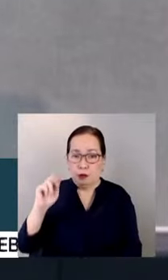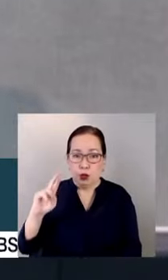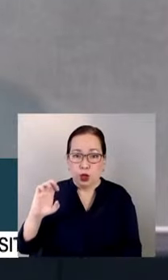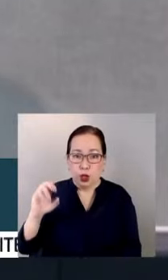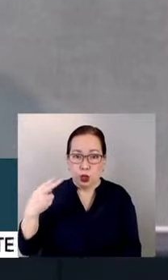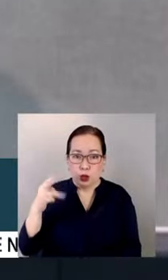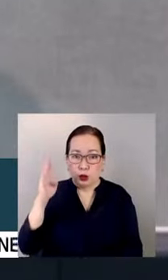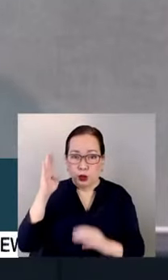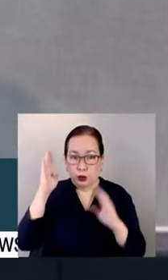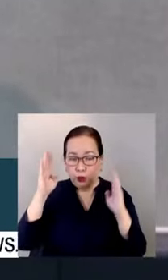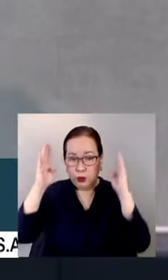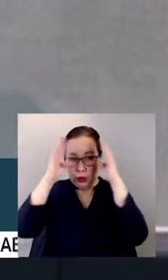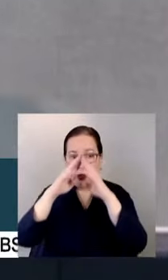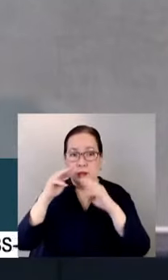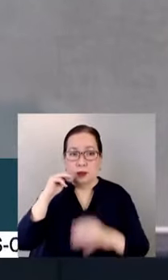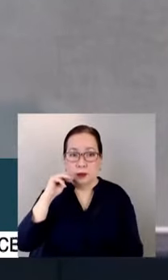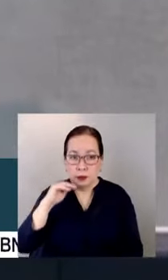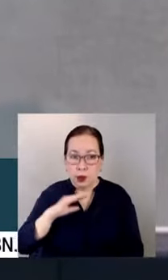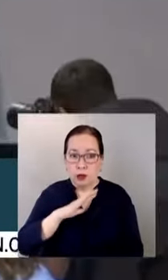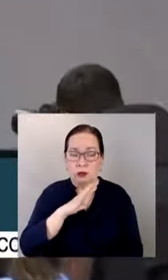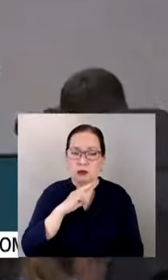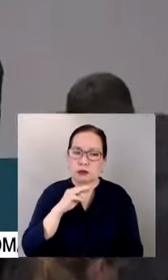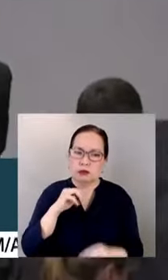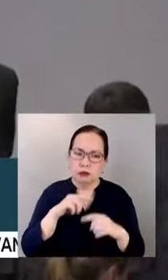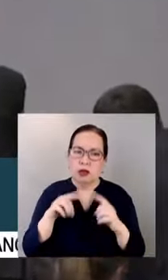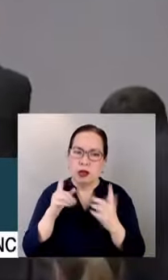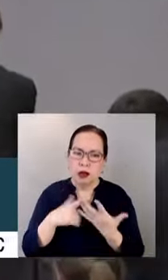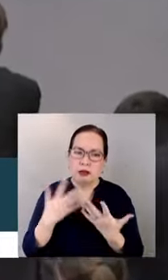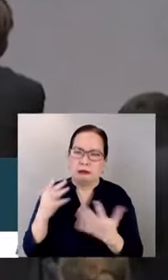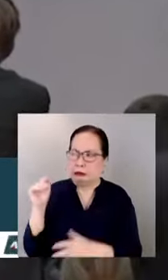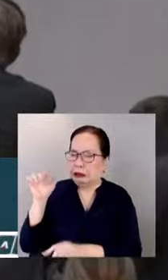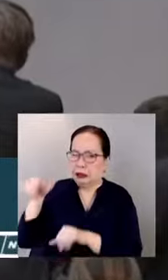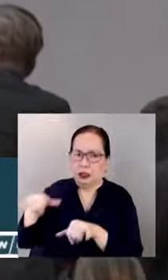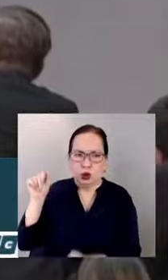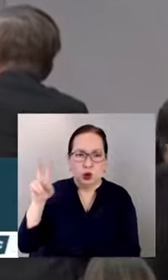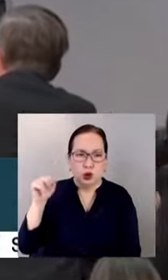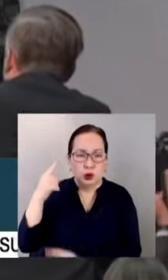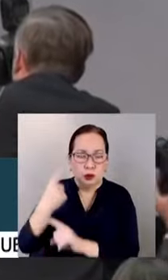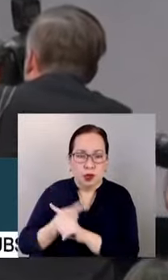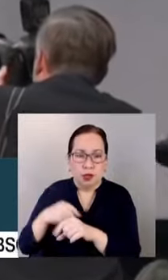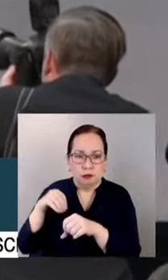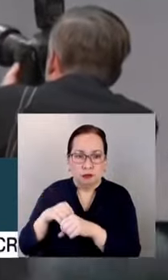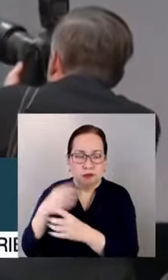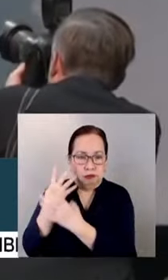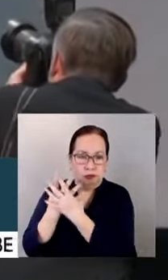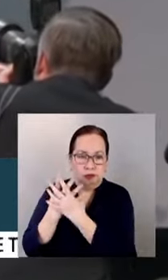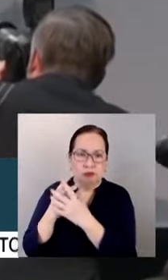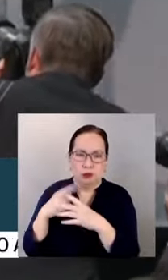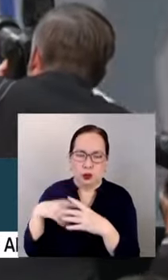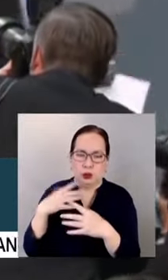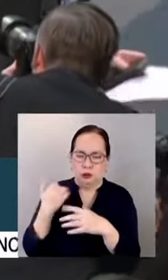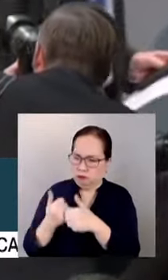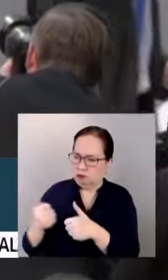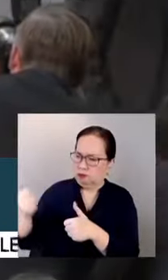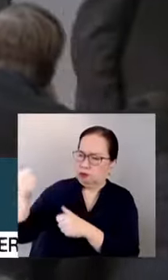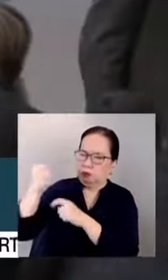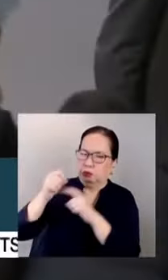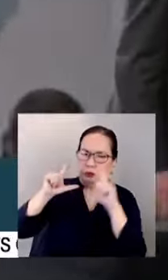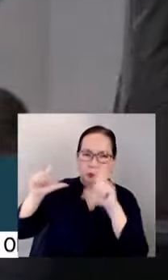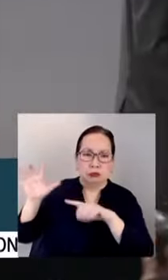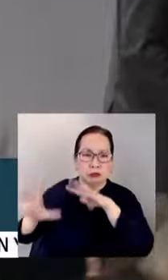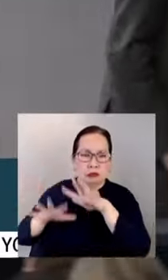in 2020, allowing him to walk free after 13 months in prison. He had been the most senior figure accused in the global sex abuse scandal that